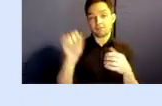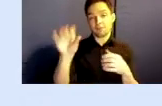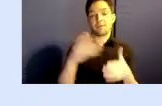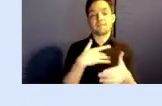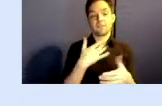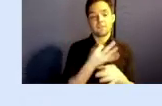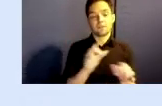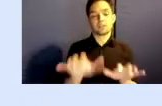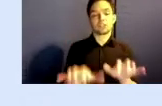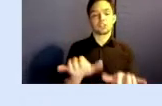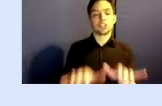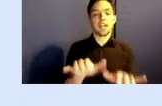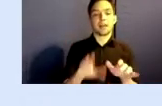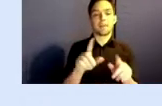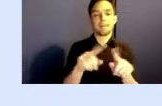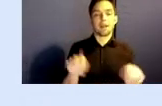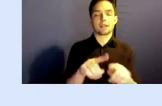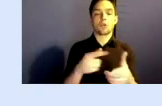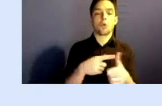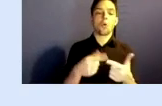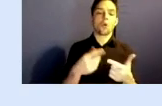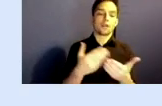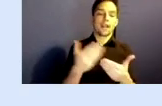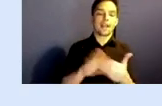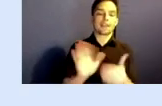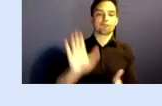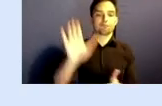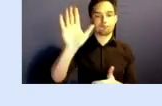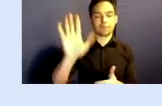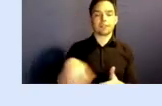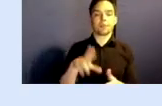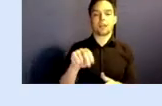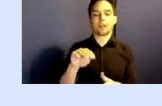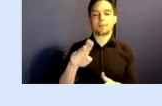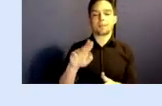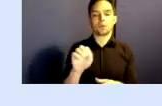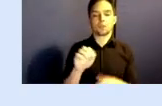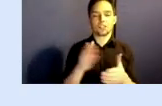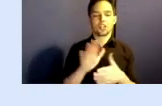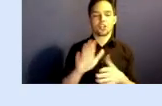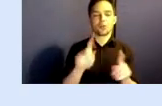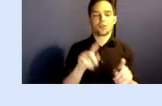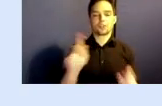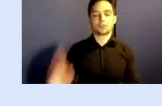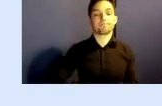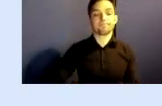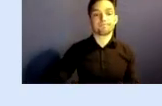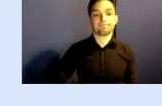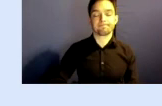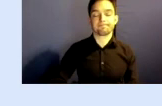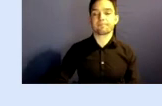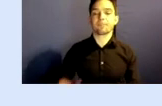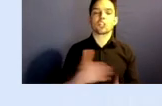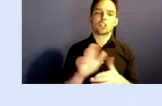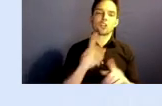in the chat box or also raise your hand and we will unmute you to share your questions, to share your answers to